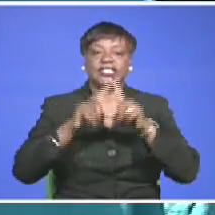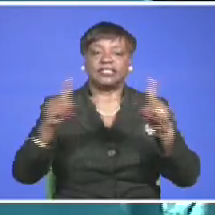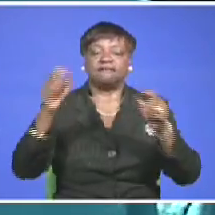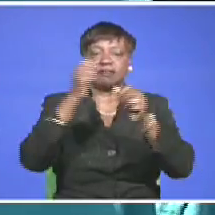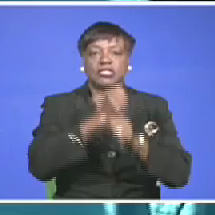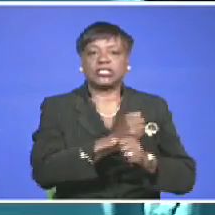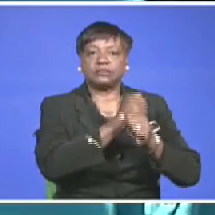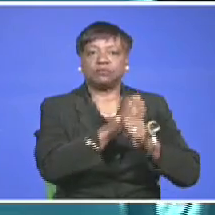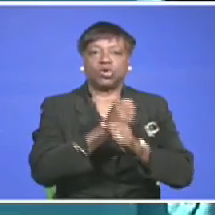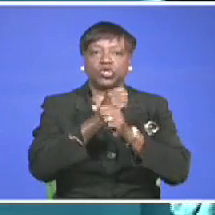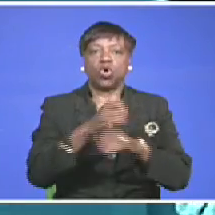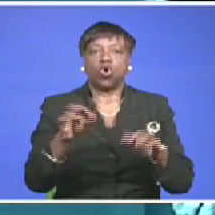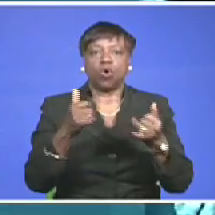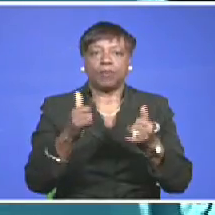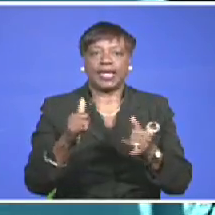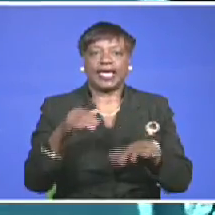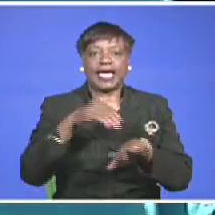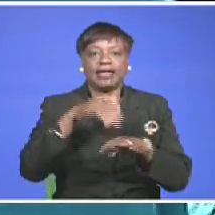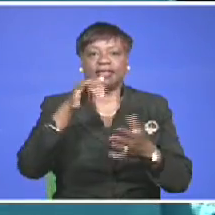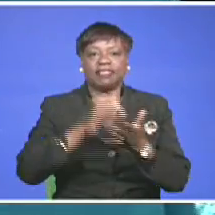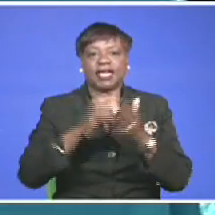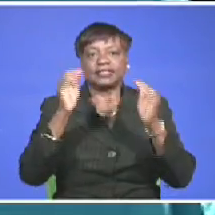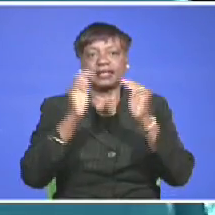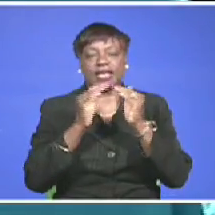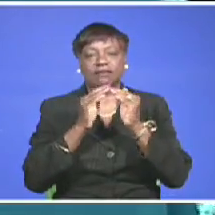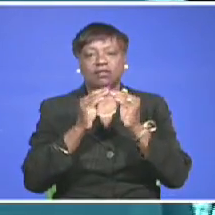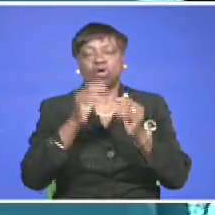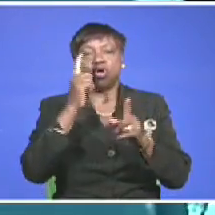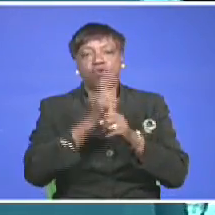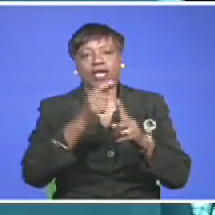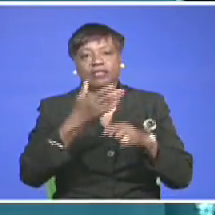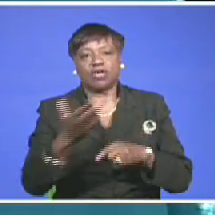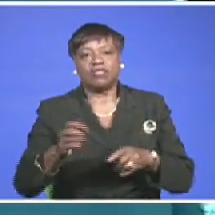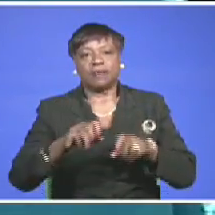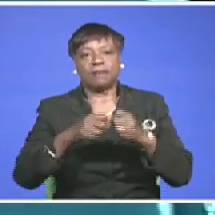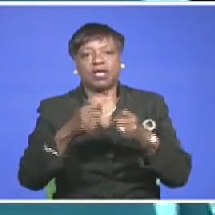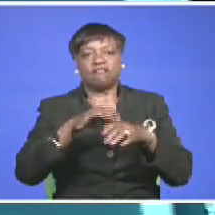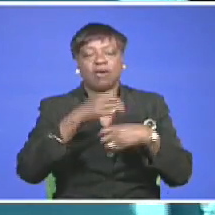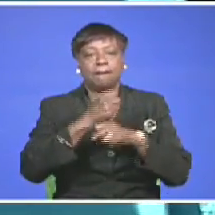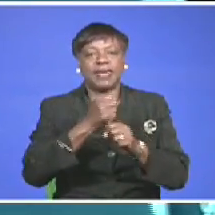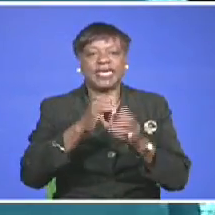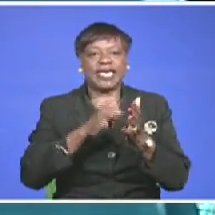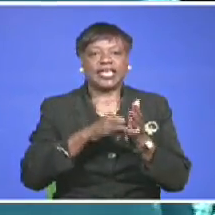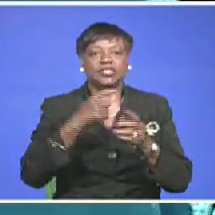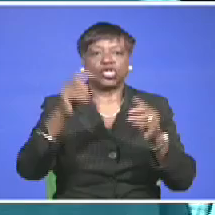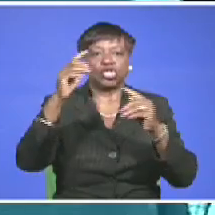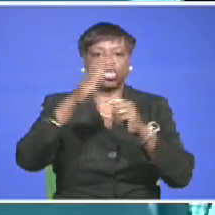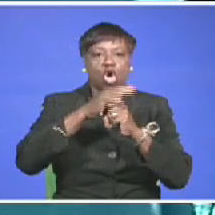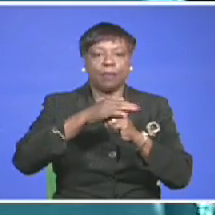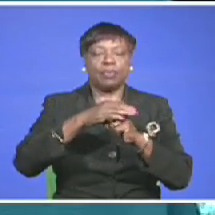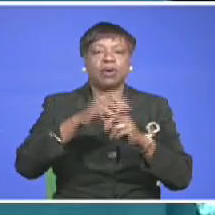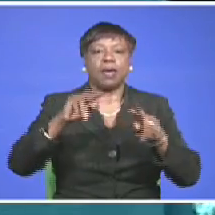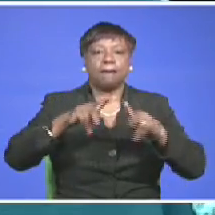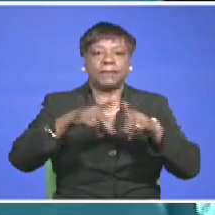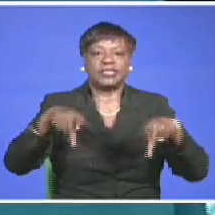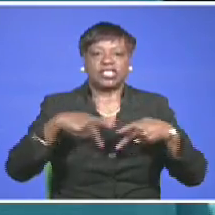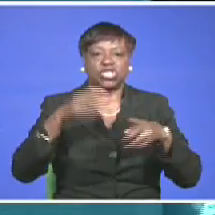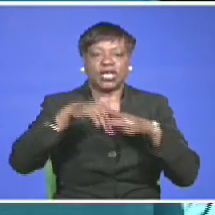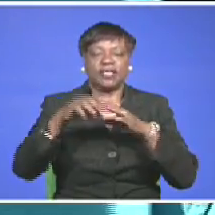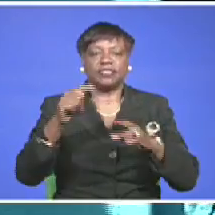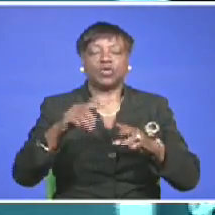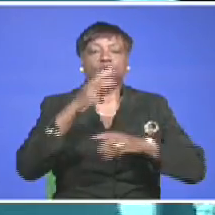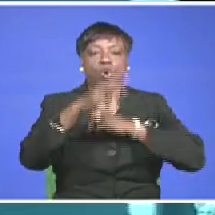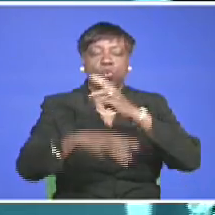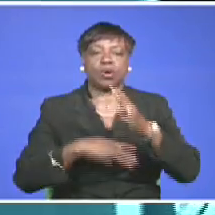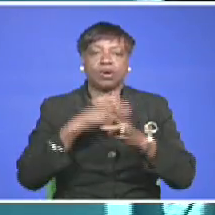that level that is just right there on the break of making it to the ranking in the very top rank in the world, as compared to just